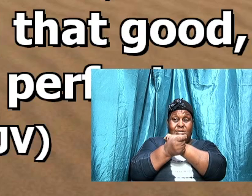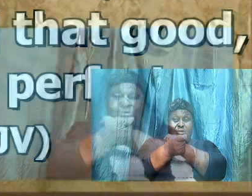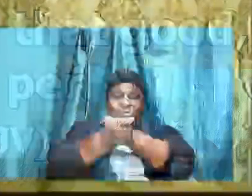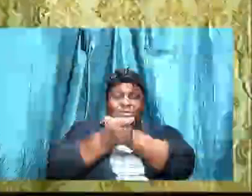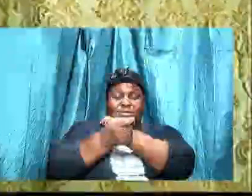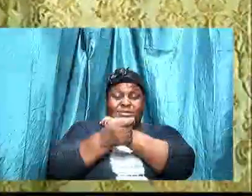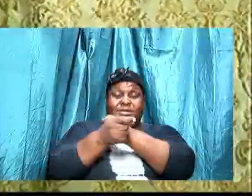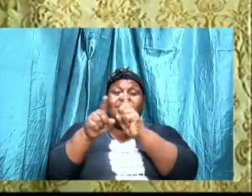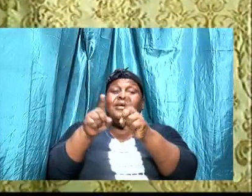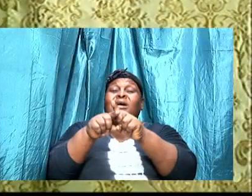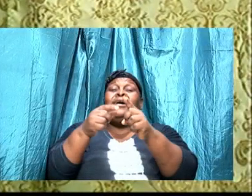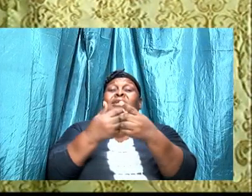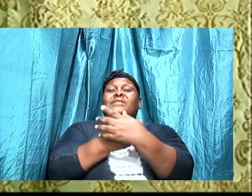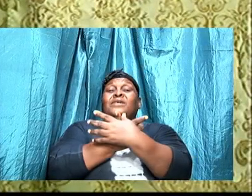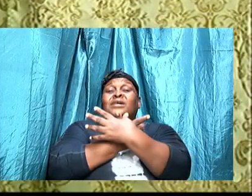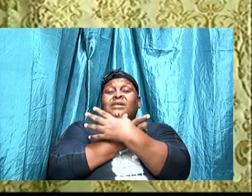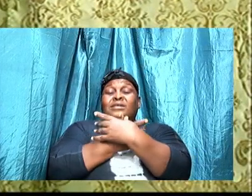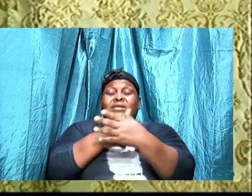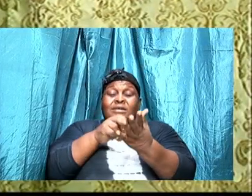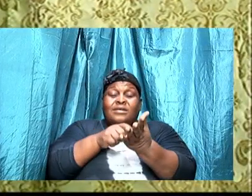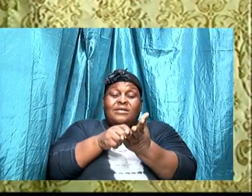born a caterpillar.